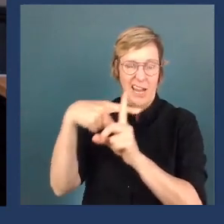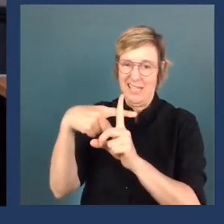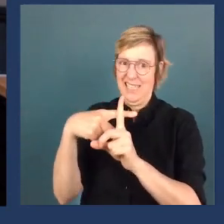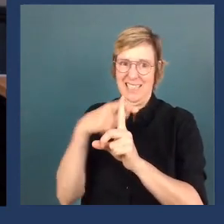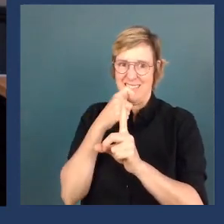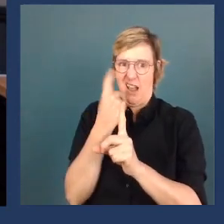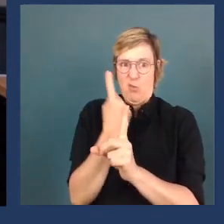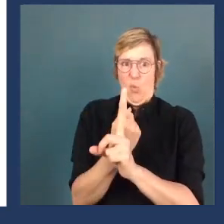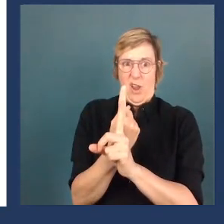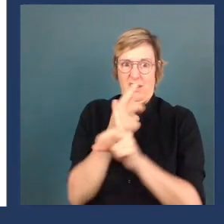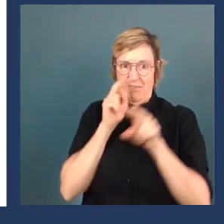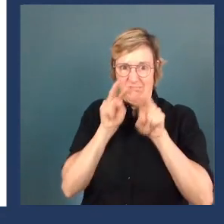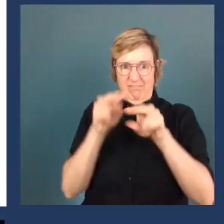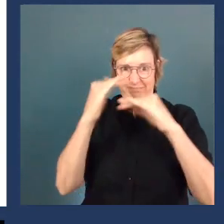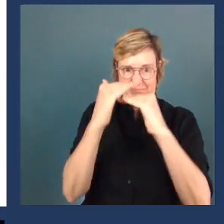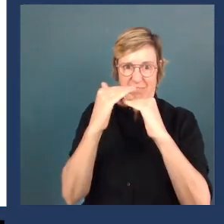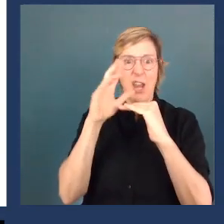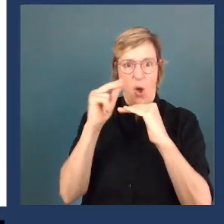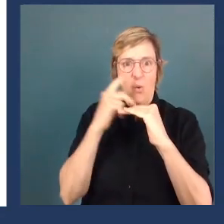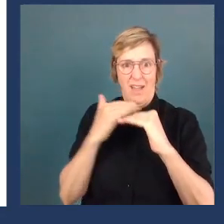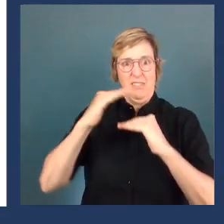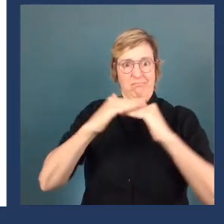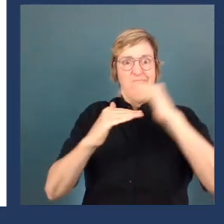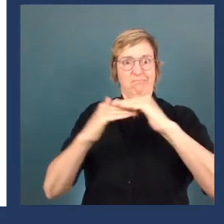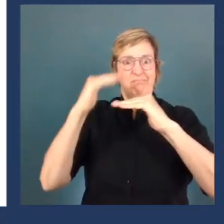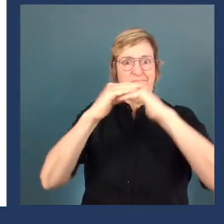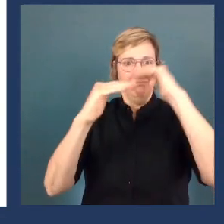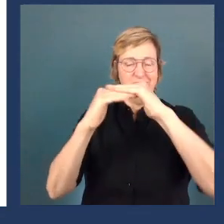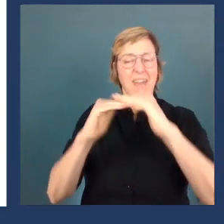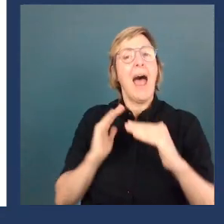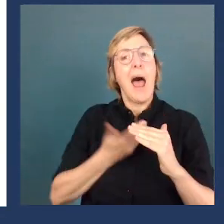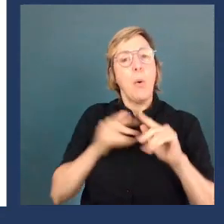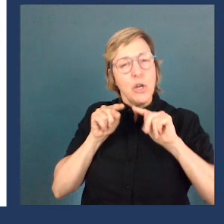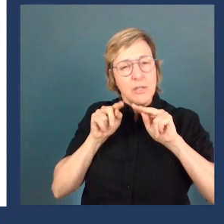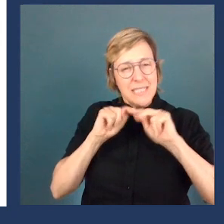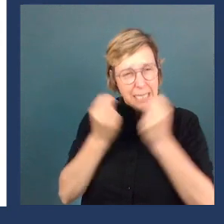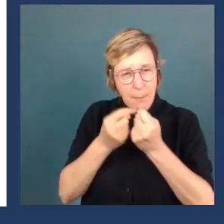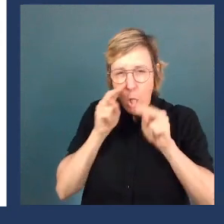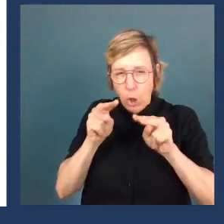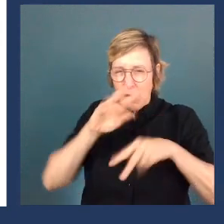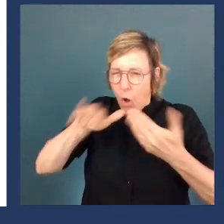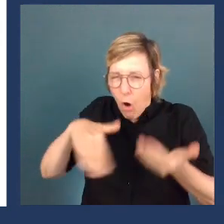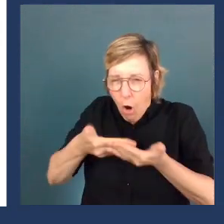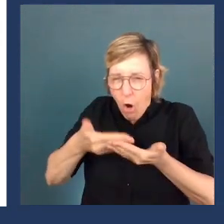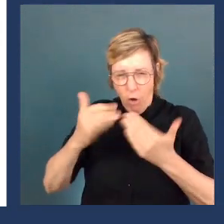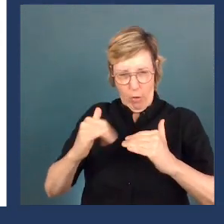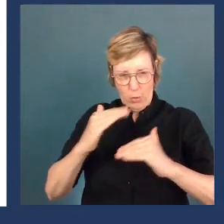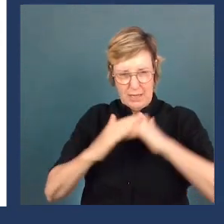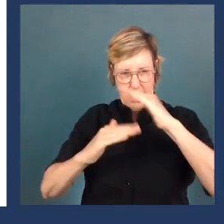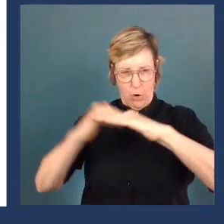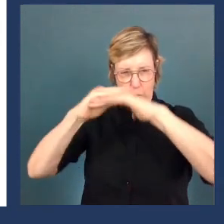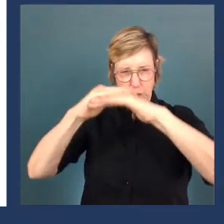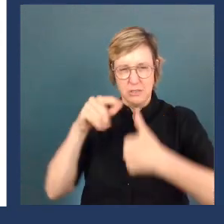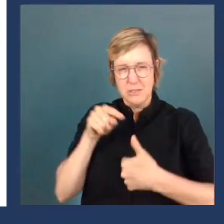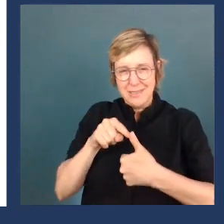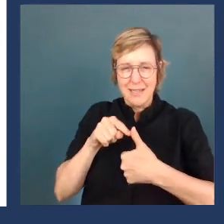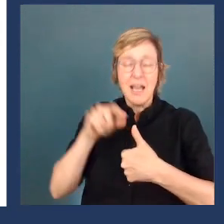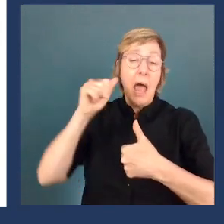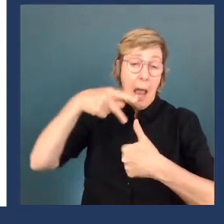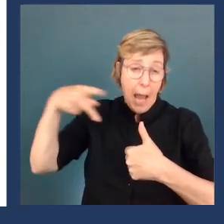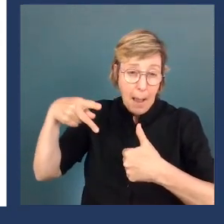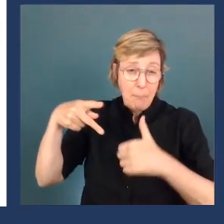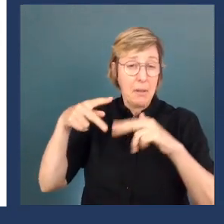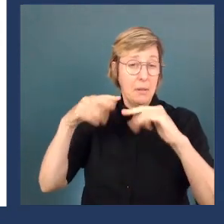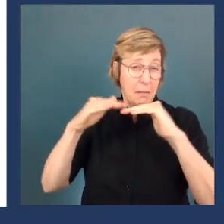components built on top of each other. And our team has spent a bunch of time looking at the entire stack. So we've worked at the application layer with Eyes First